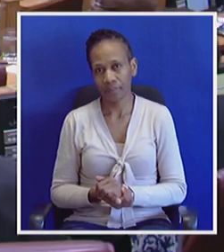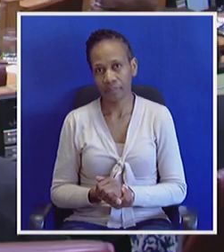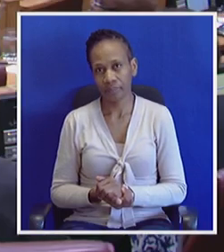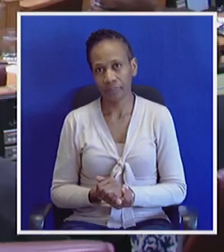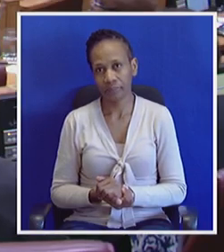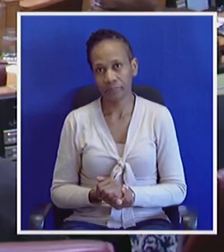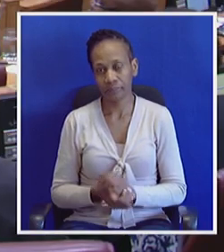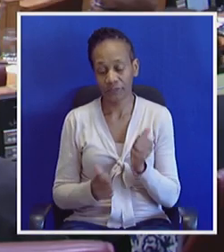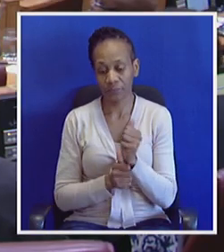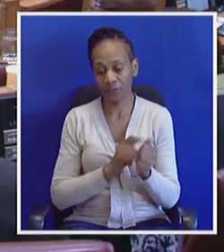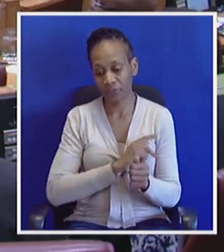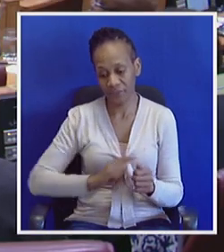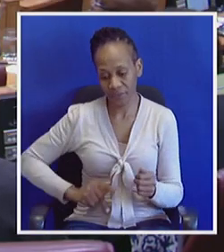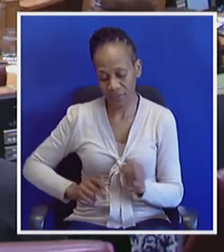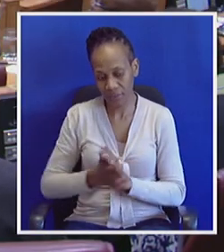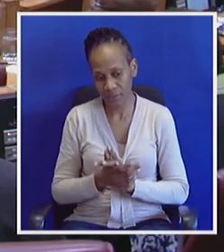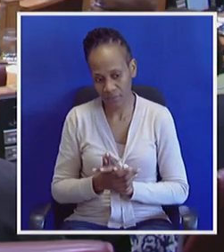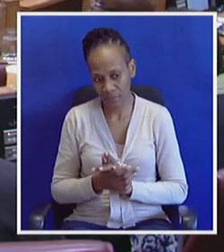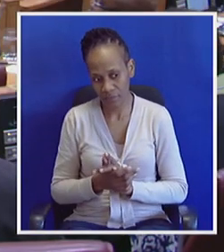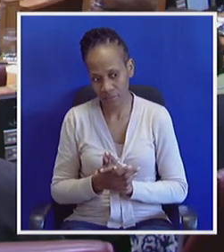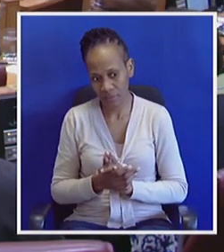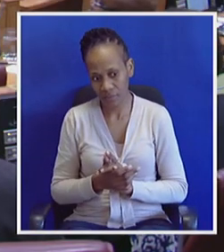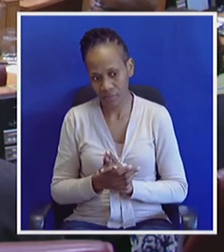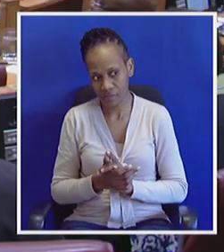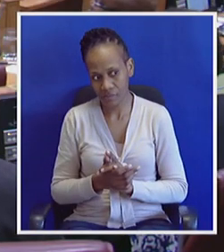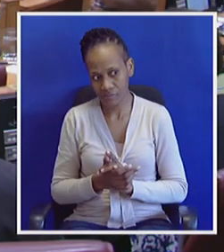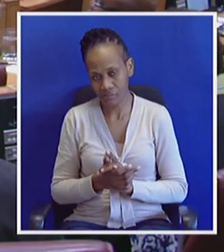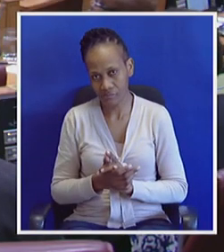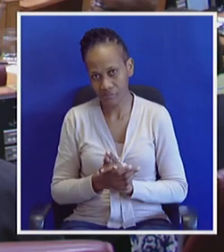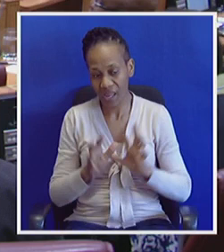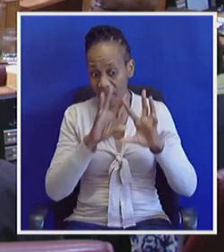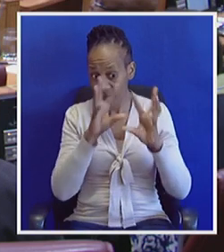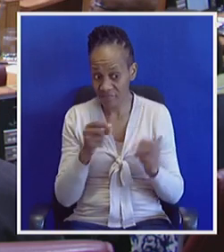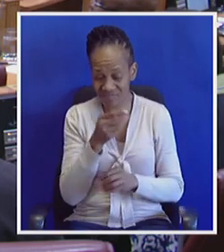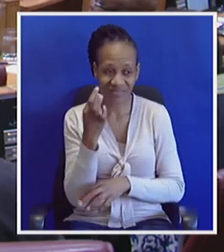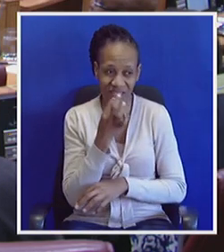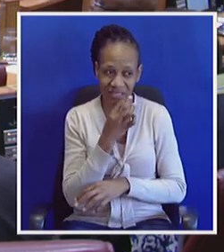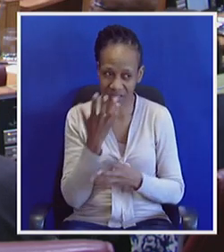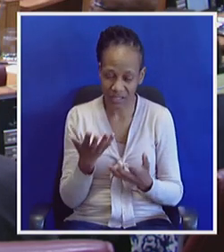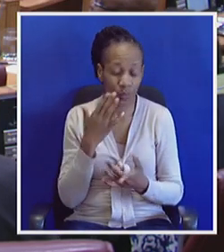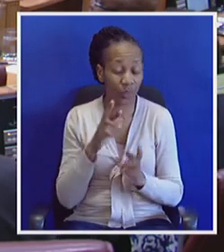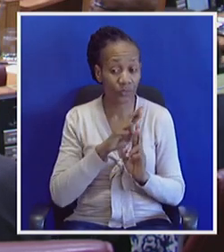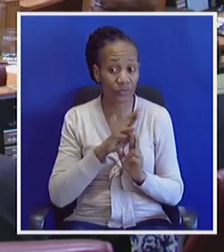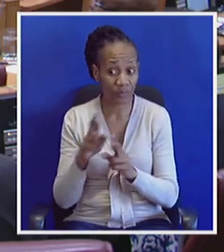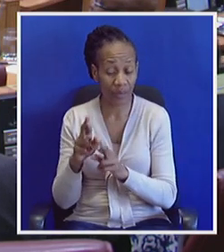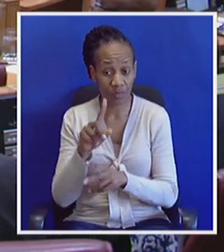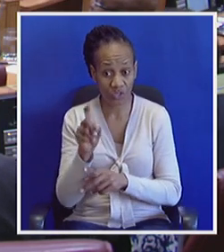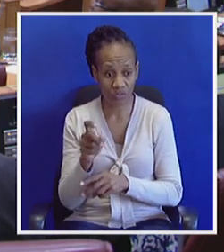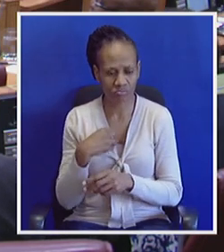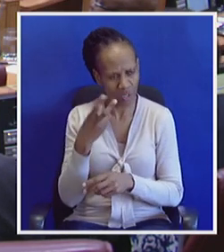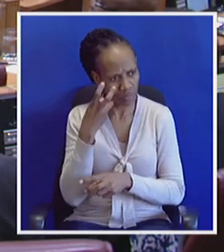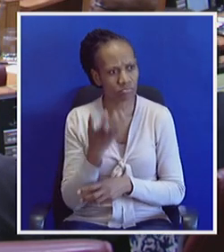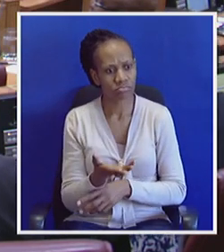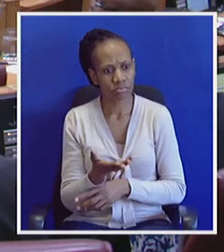Deputy President, on the basis of what you said in response to the question,